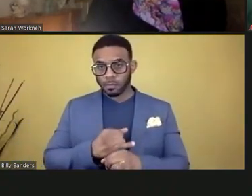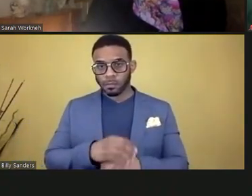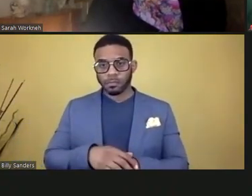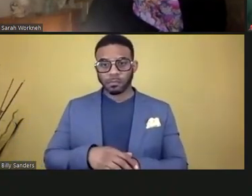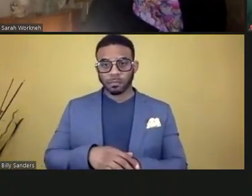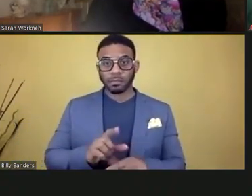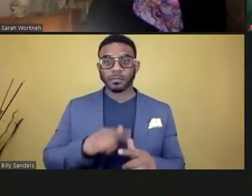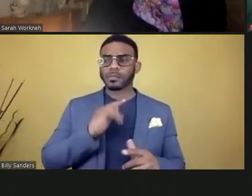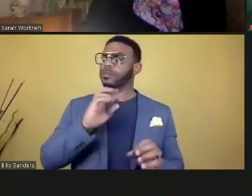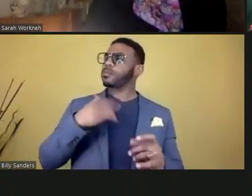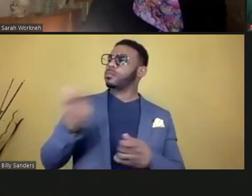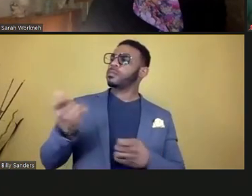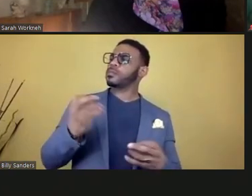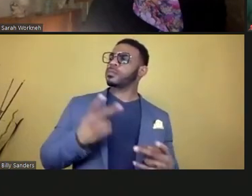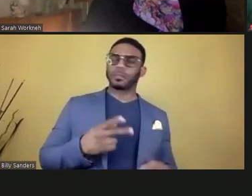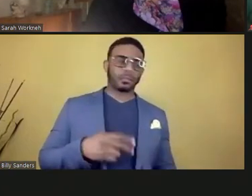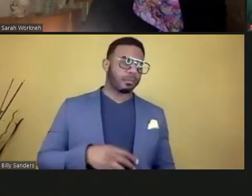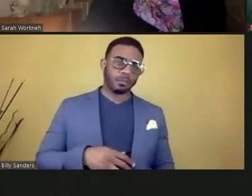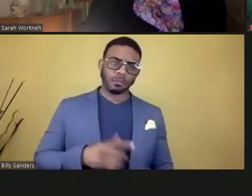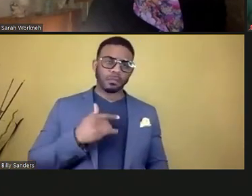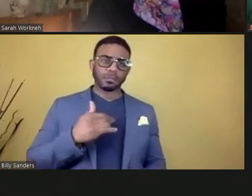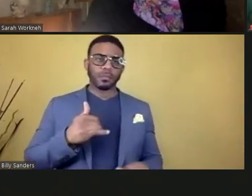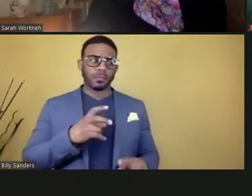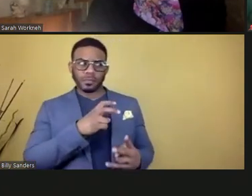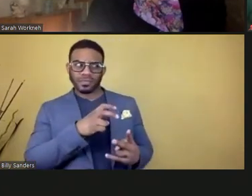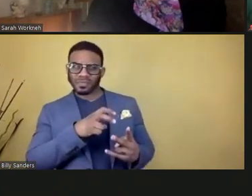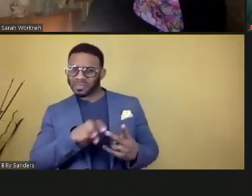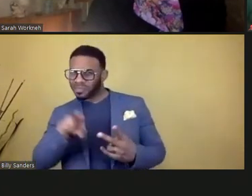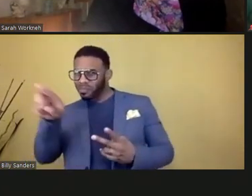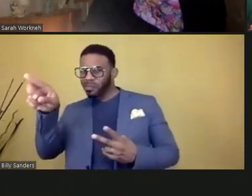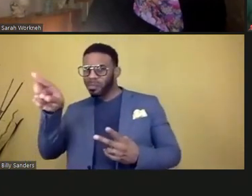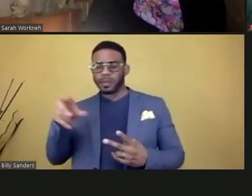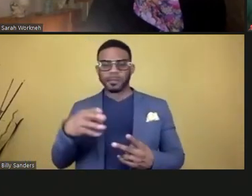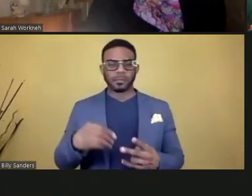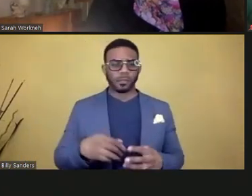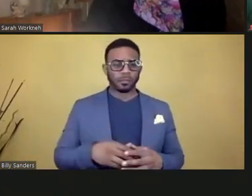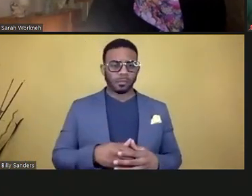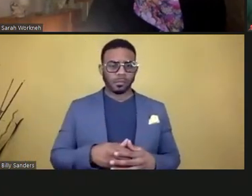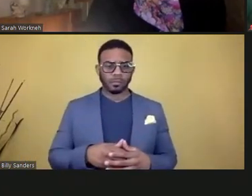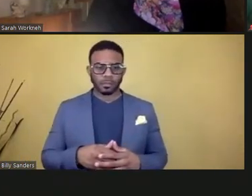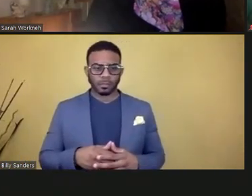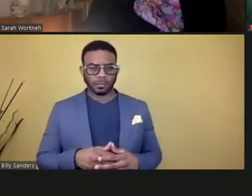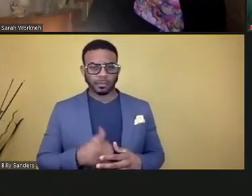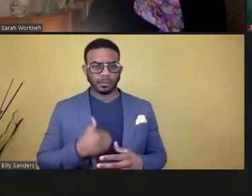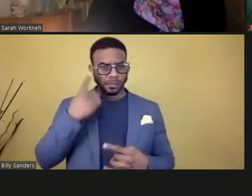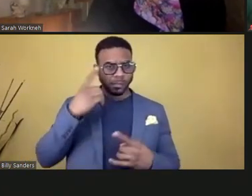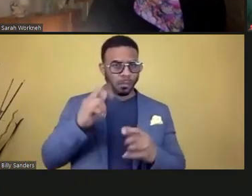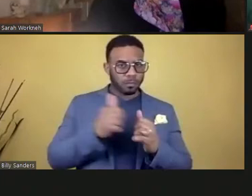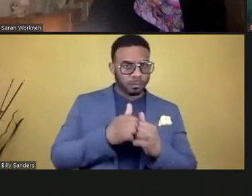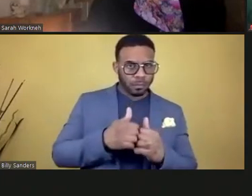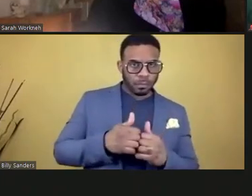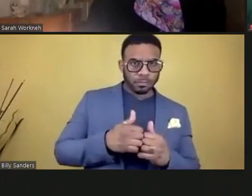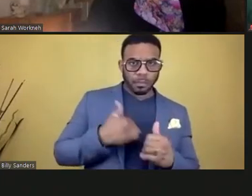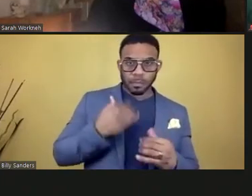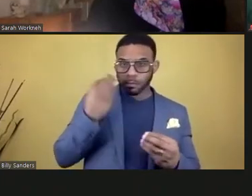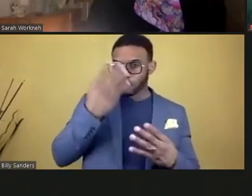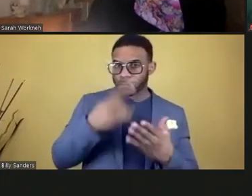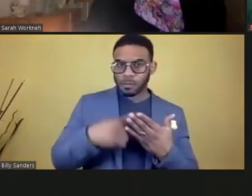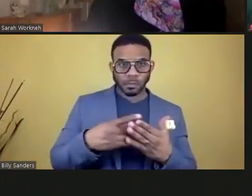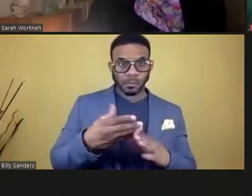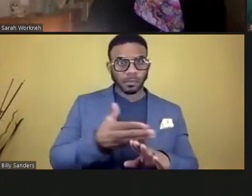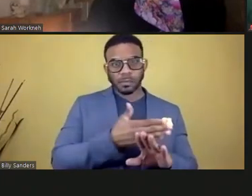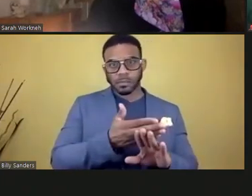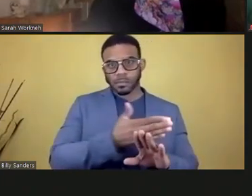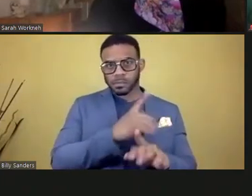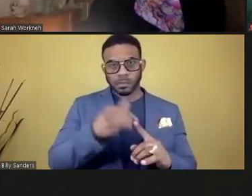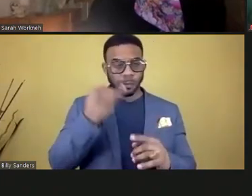And then we said, oh, we should bring you back. And they were transitioning, and that we thought together and had beautiful conversations beforehand